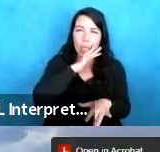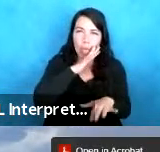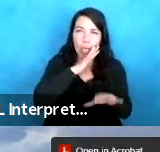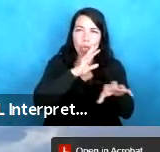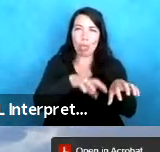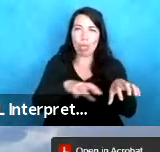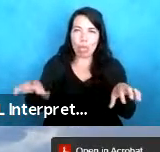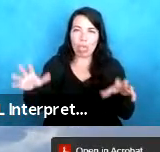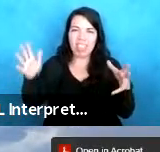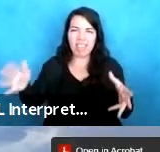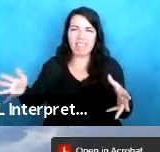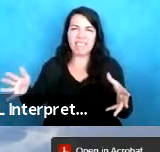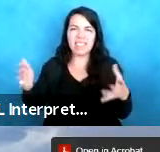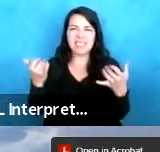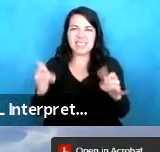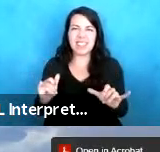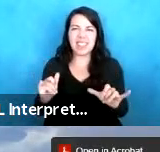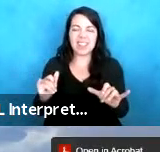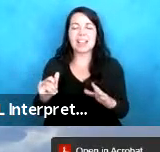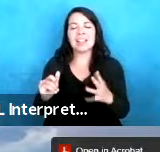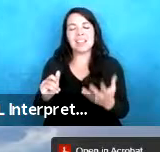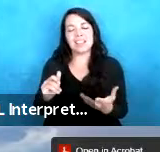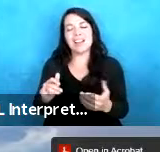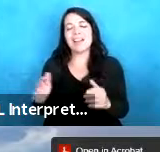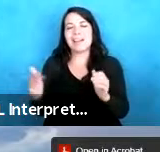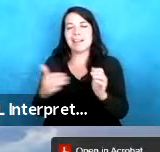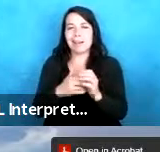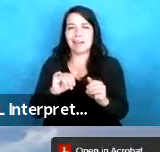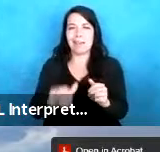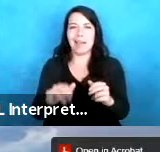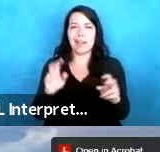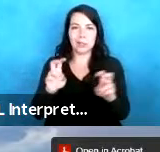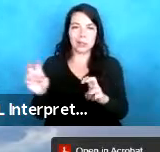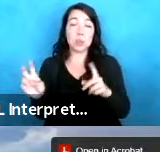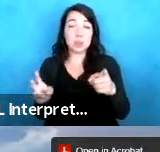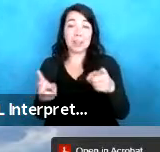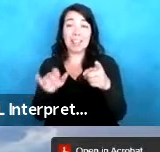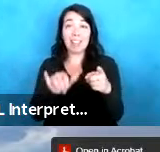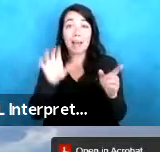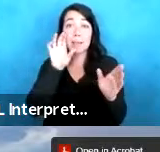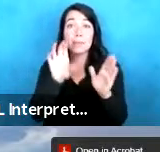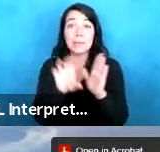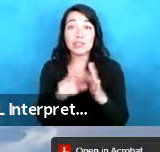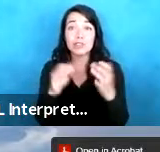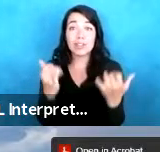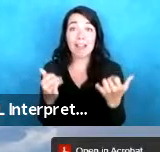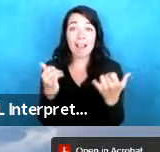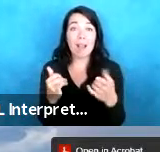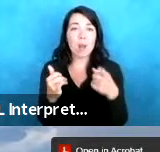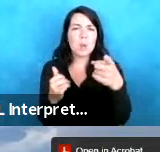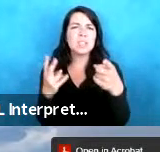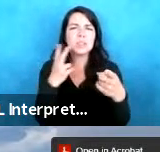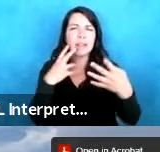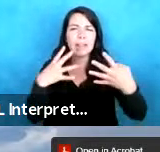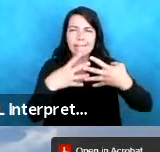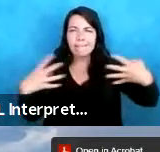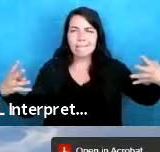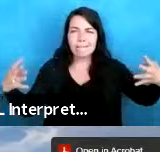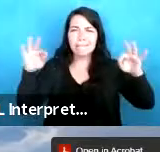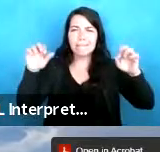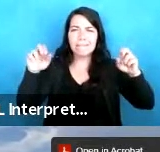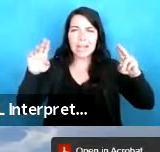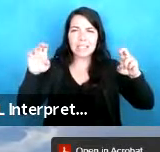of the issues that we originally discussed. For instance, on this photo we're looking at right now, that fence in the background